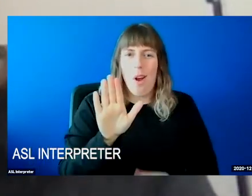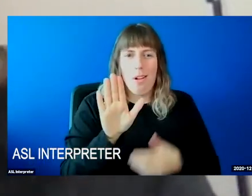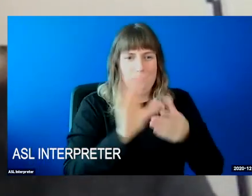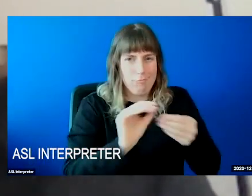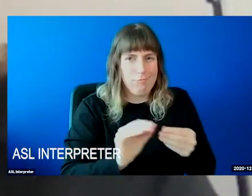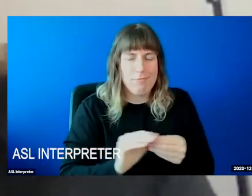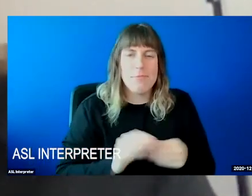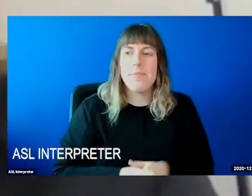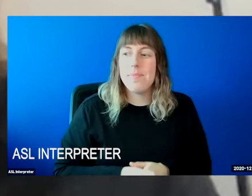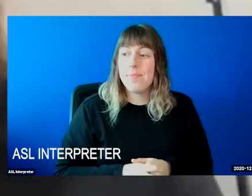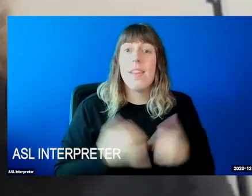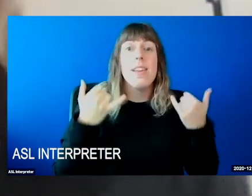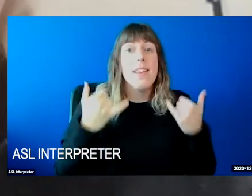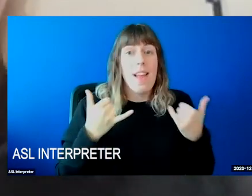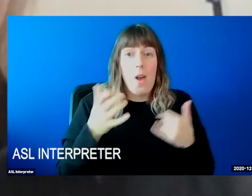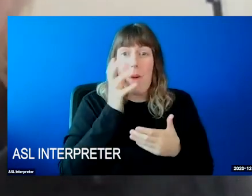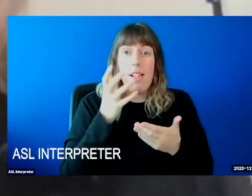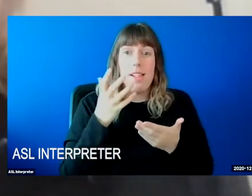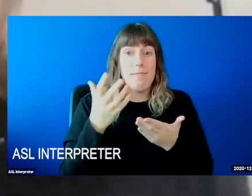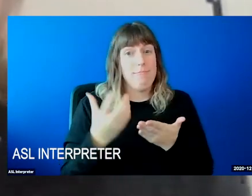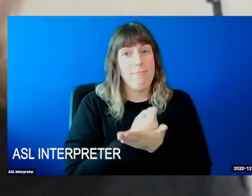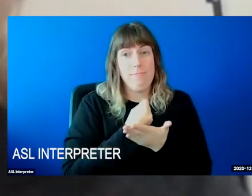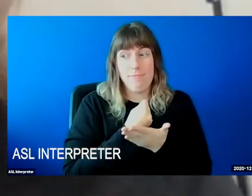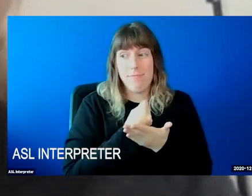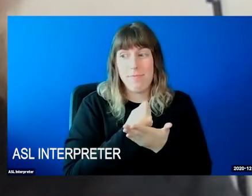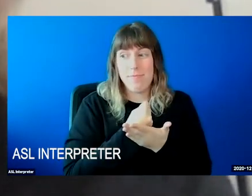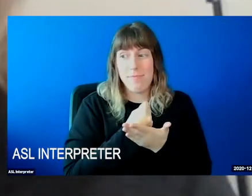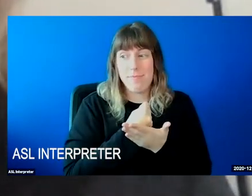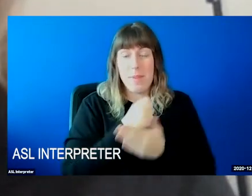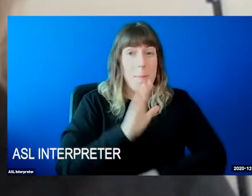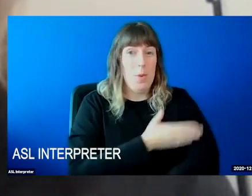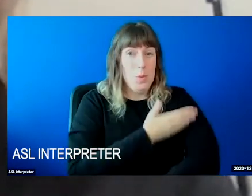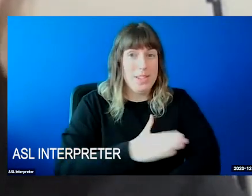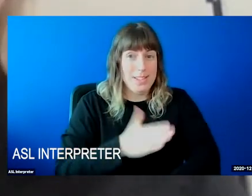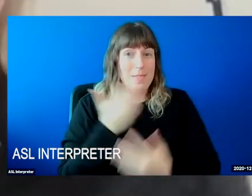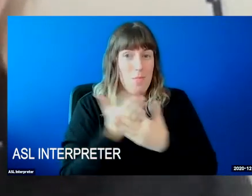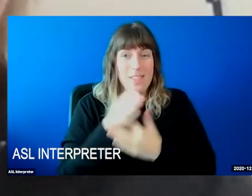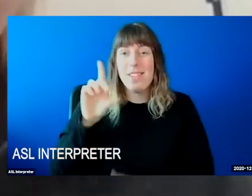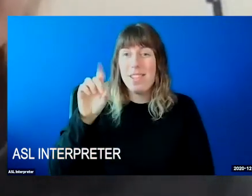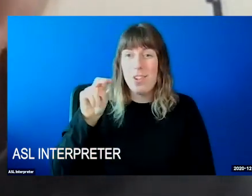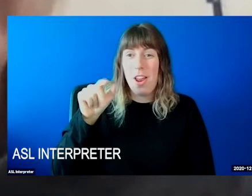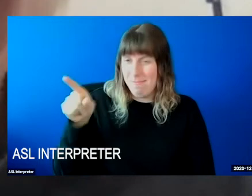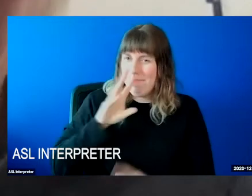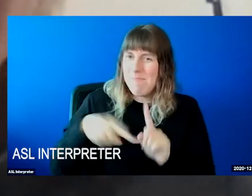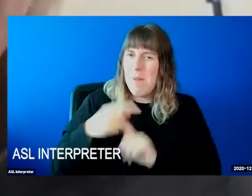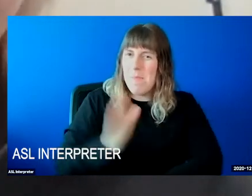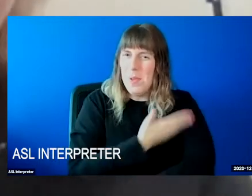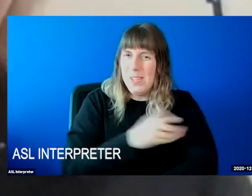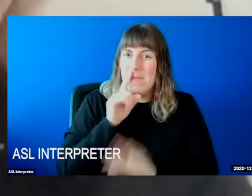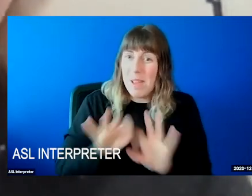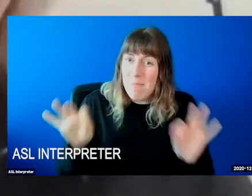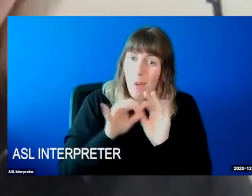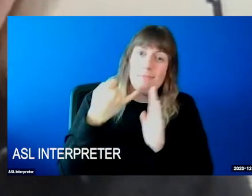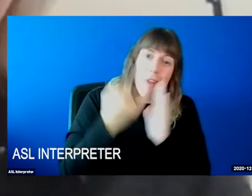with everyone. We're going to take a little music break. Donna, you talked about the importance of music and art and culture,